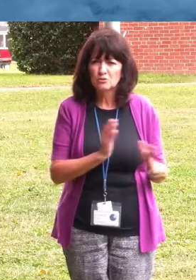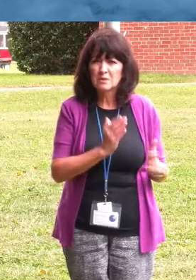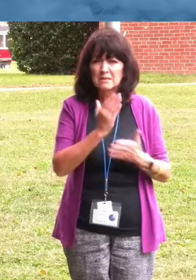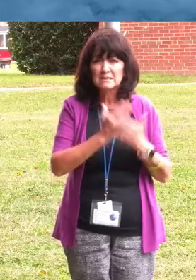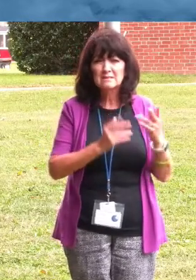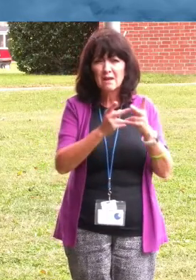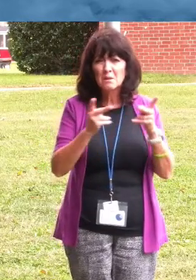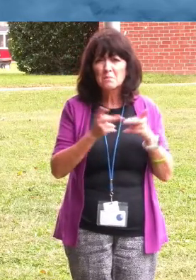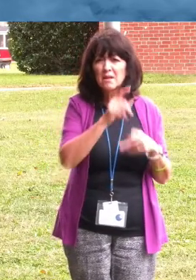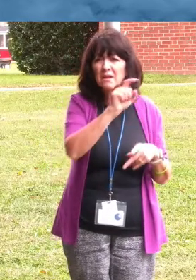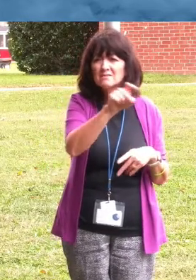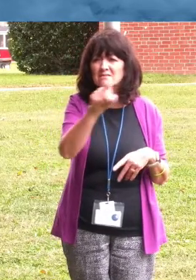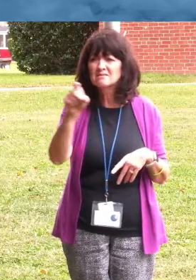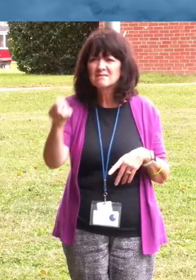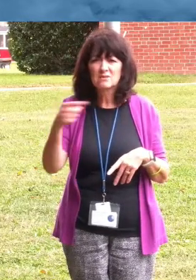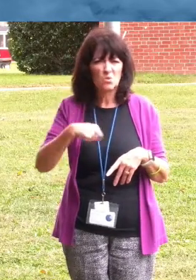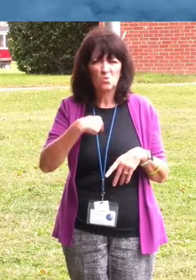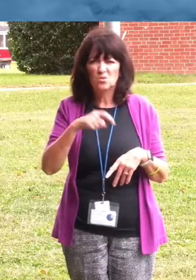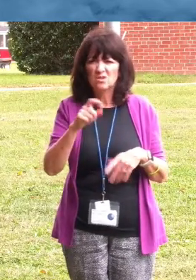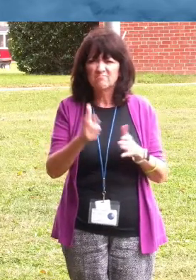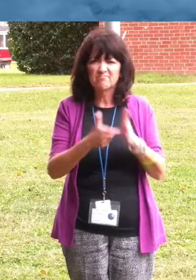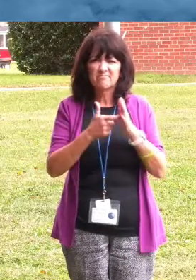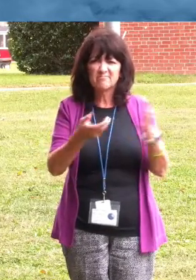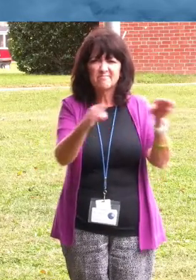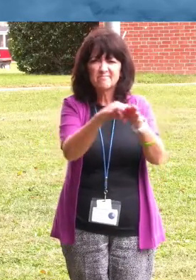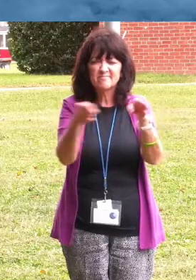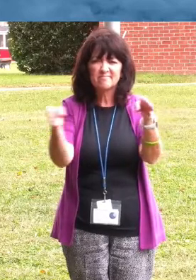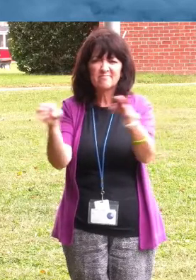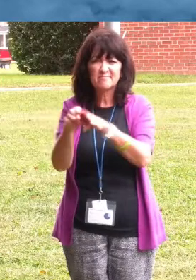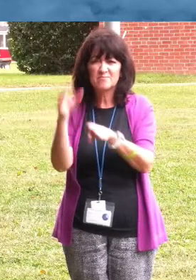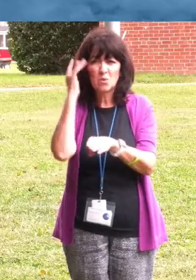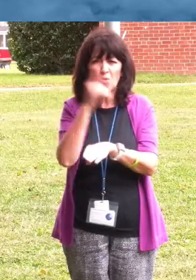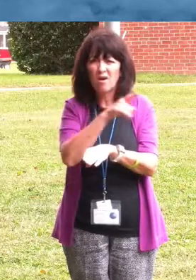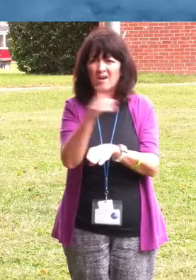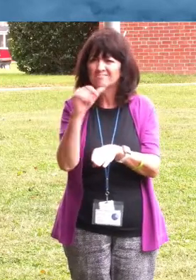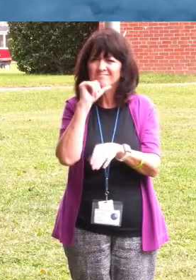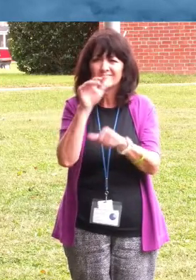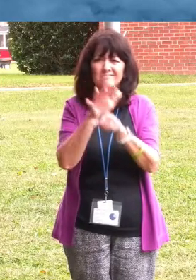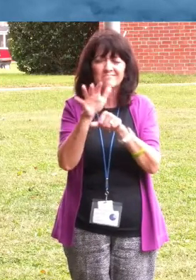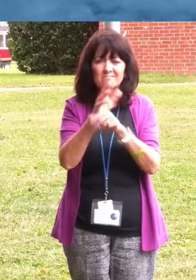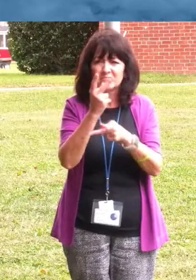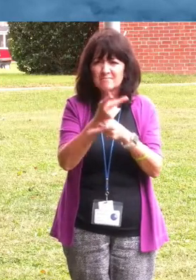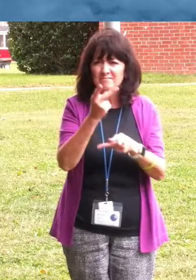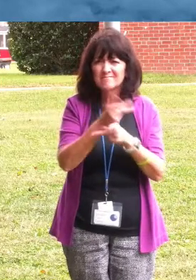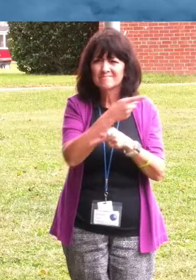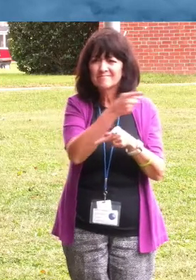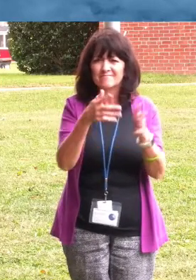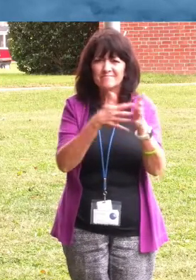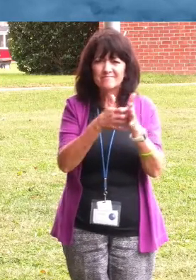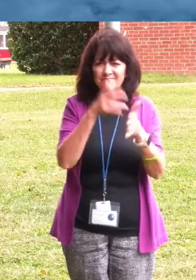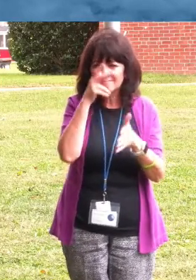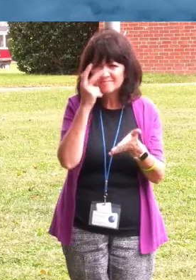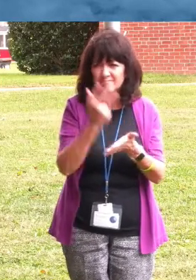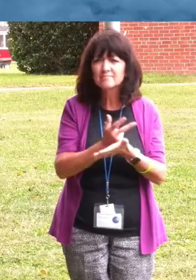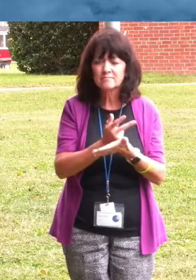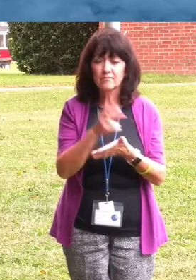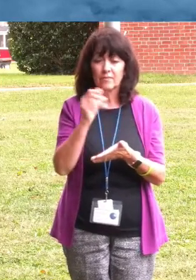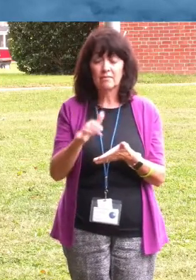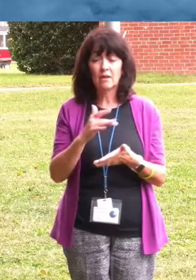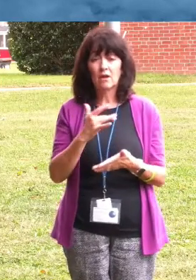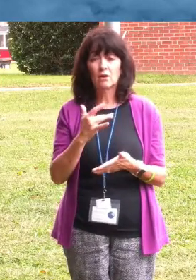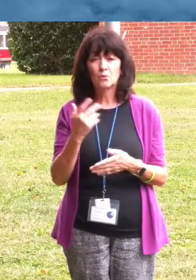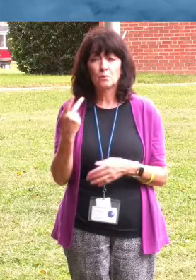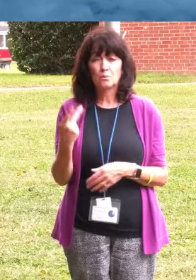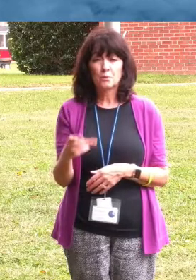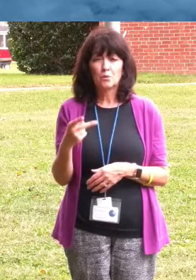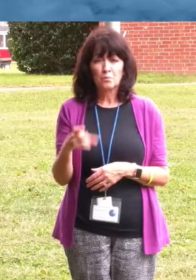facilities that were not up to standard. Important. The Purple Heart that I look at often and think about is